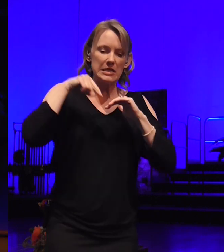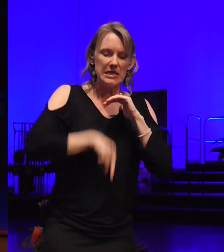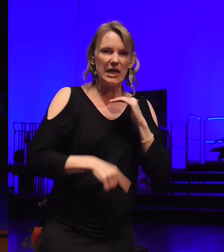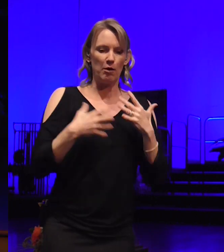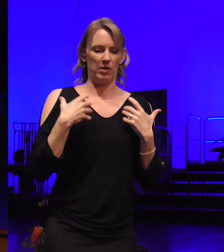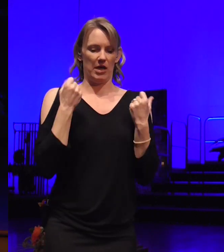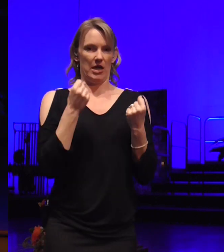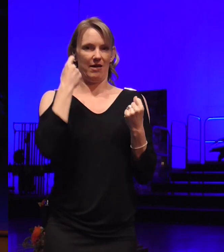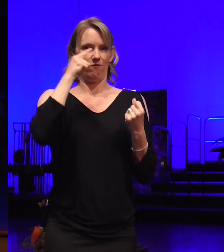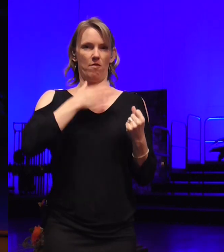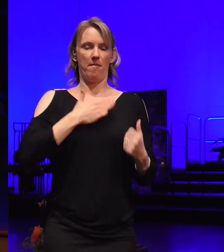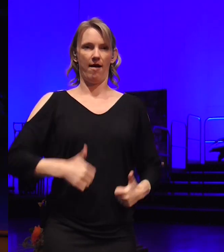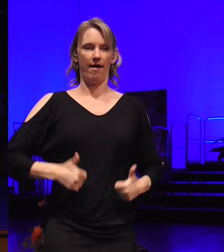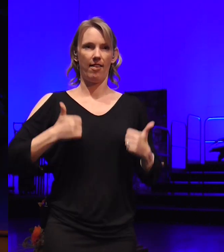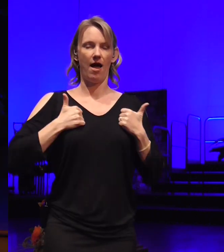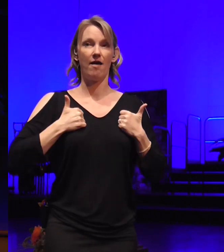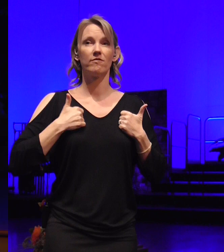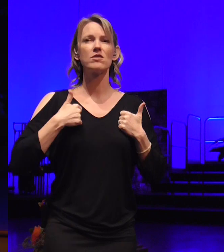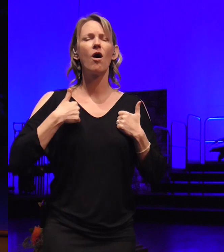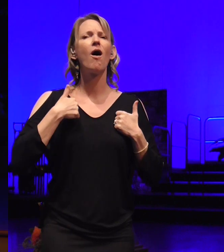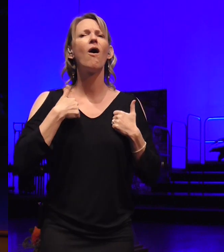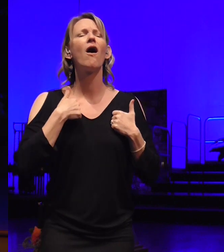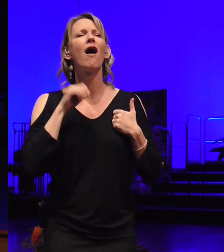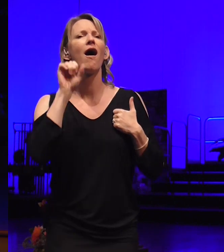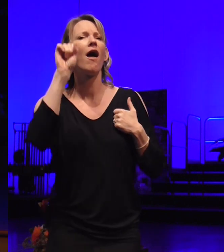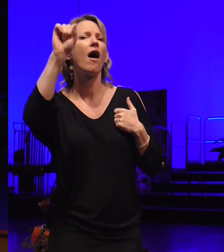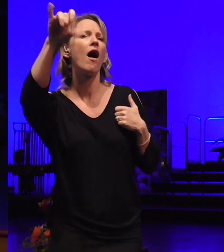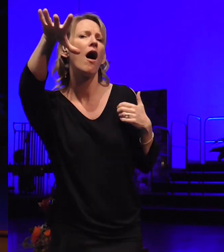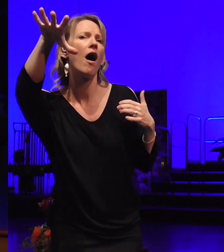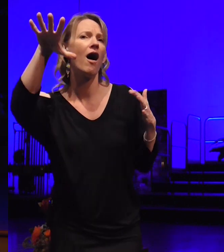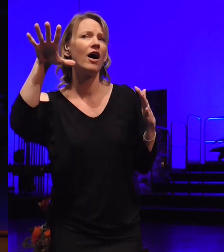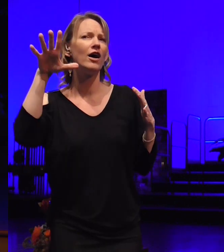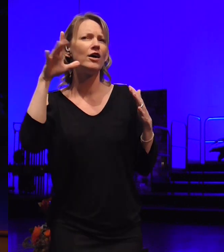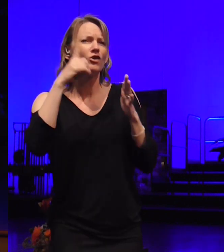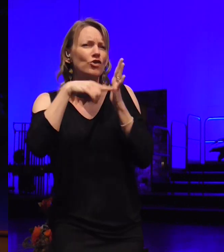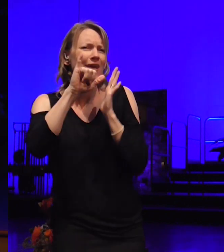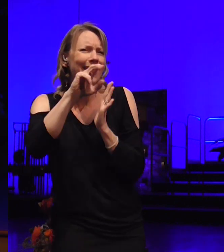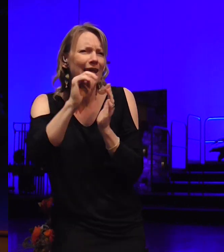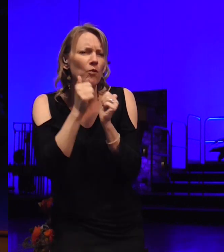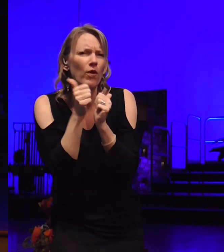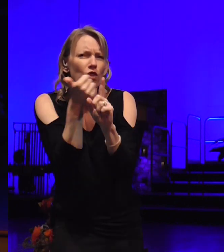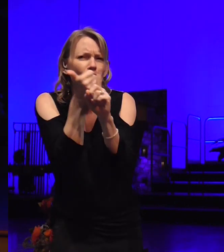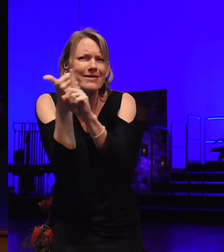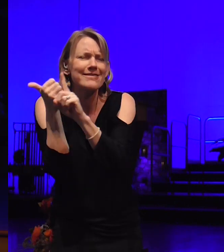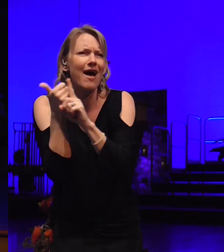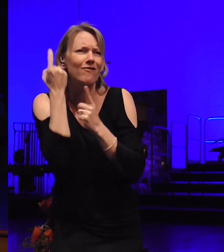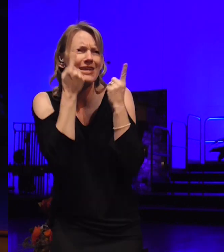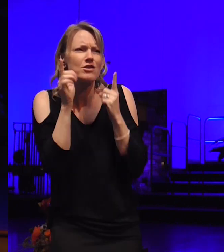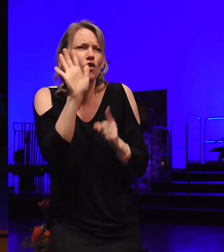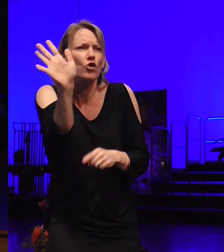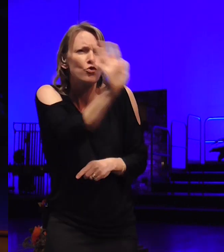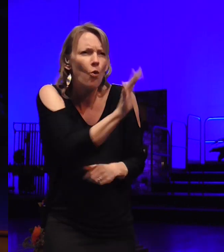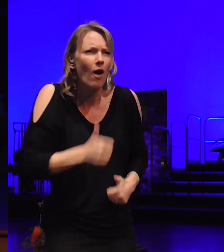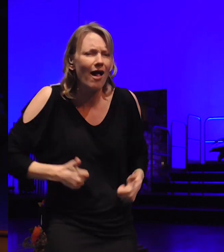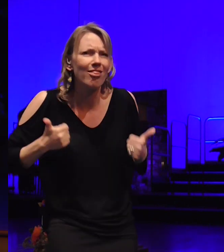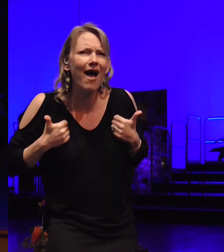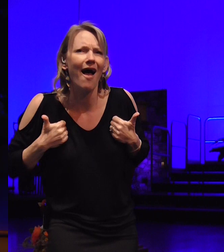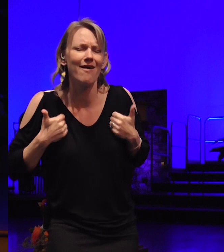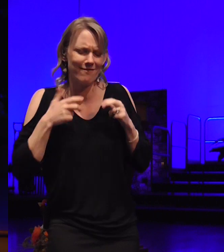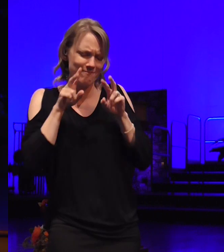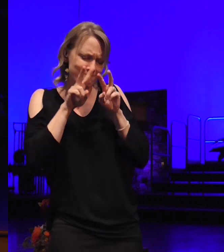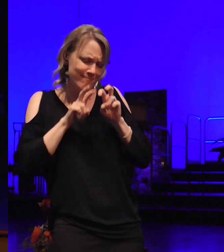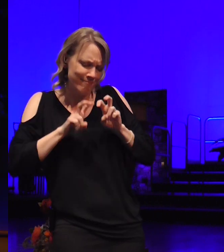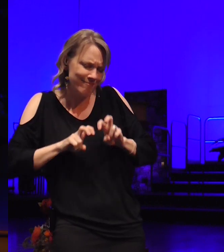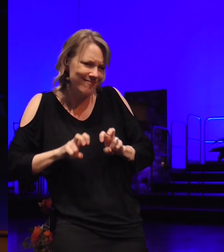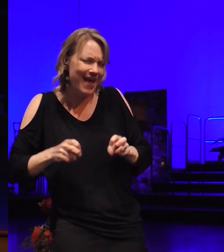my life. So I wonder if you might check in with yourself right now and just consider your own life, taking